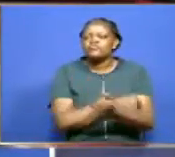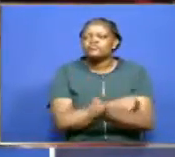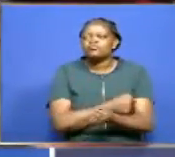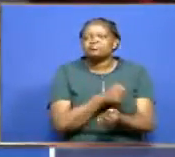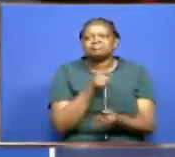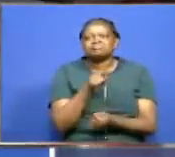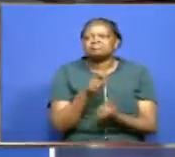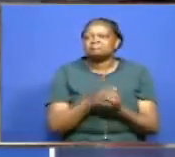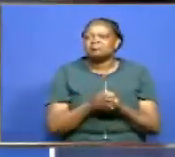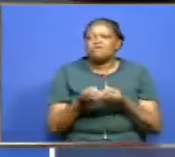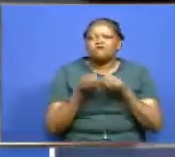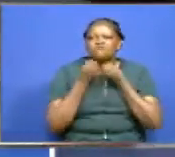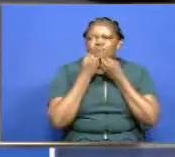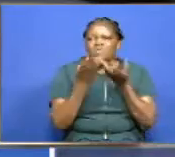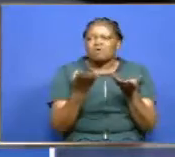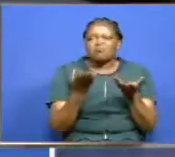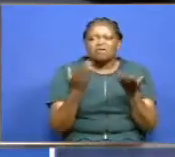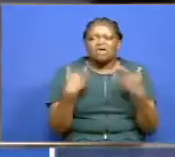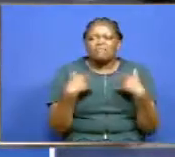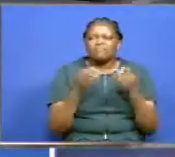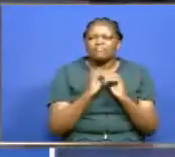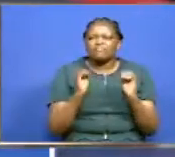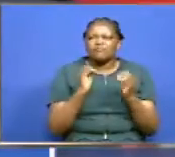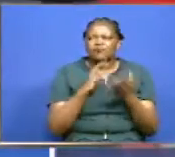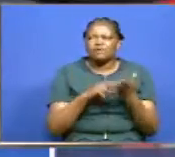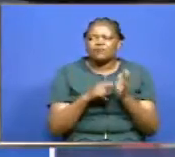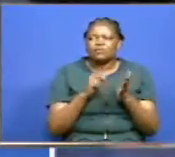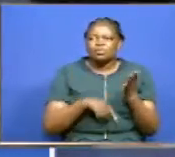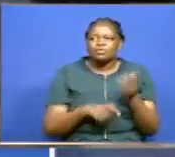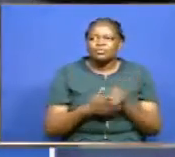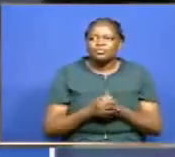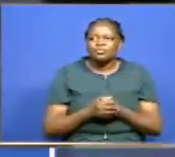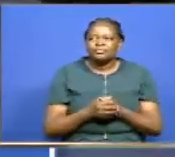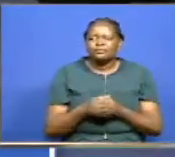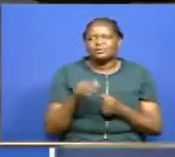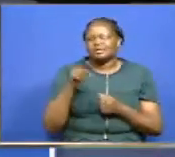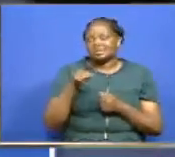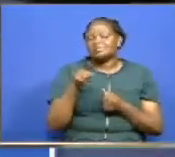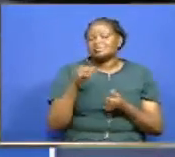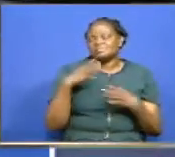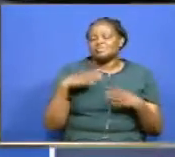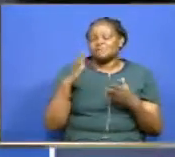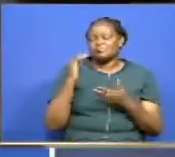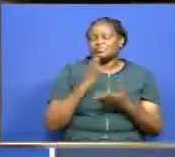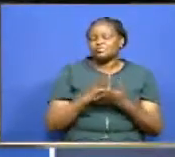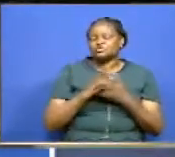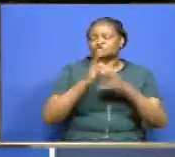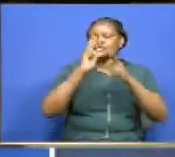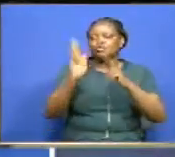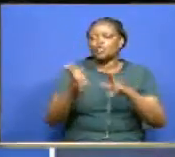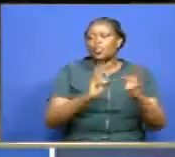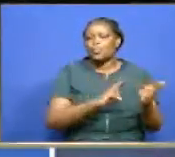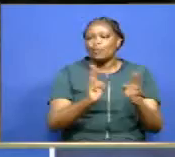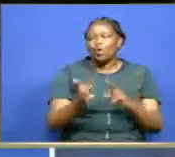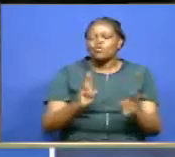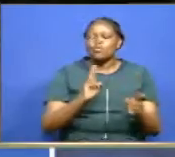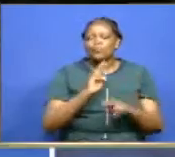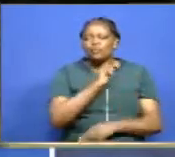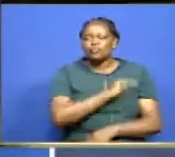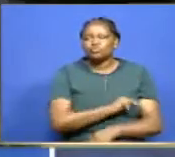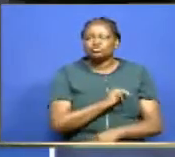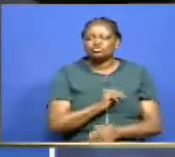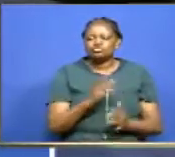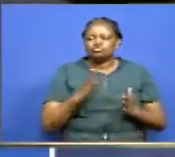that is not so much information about. And therefore the apathy is not unexpected. It is normal, natural human